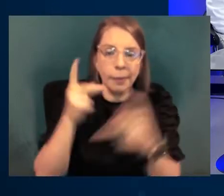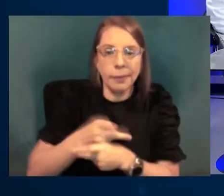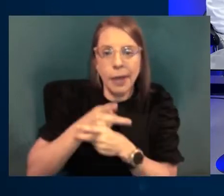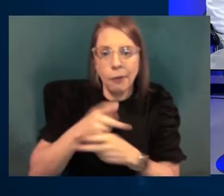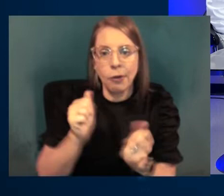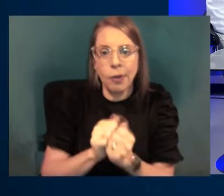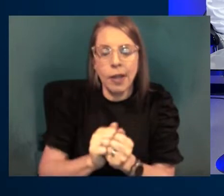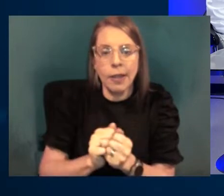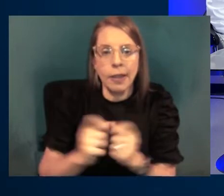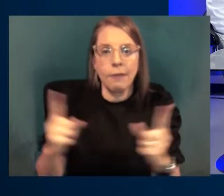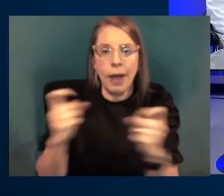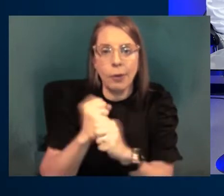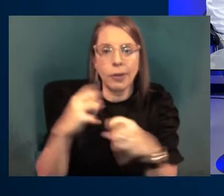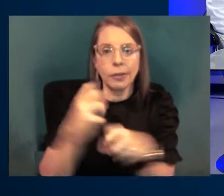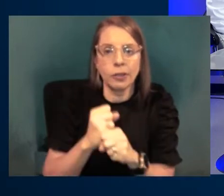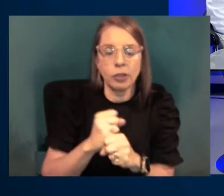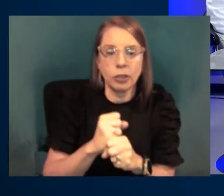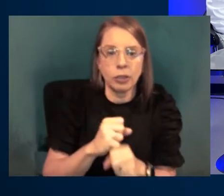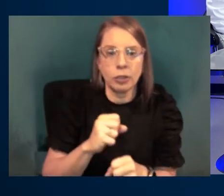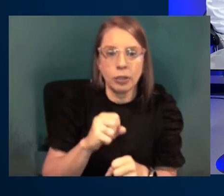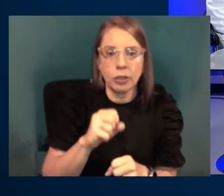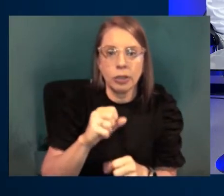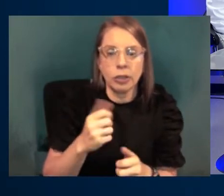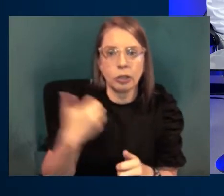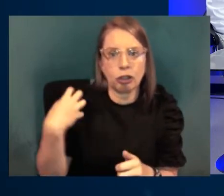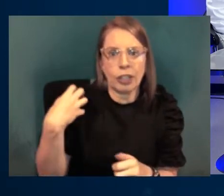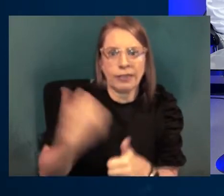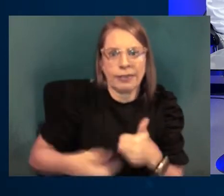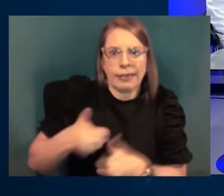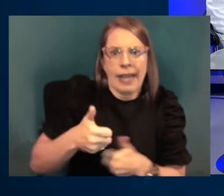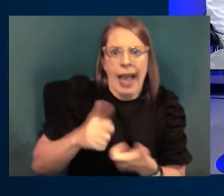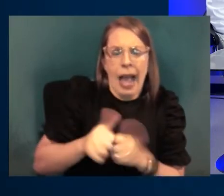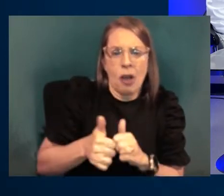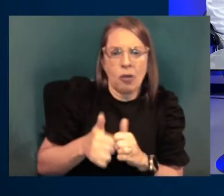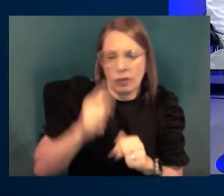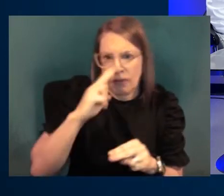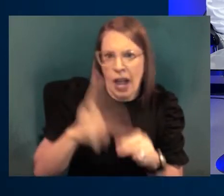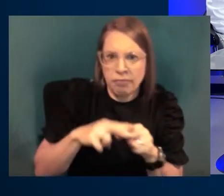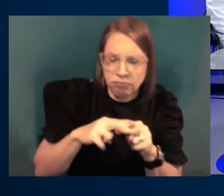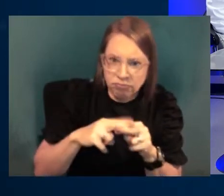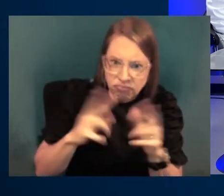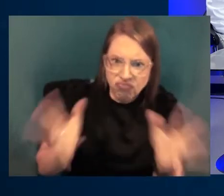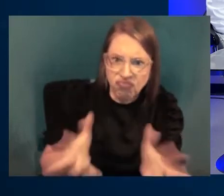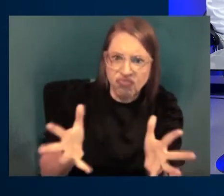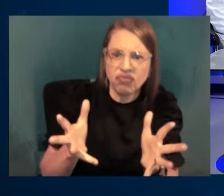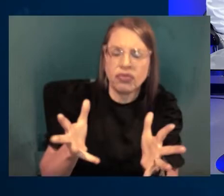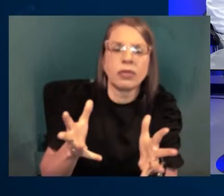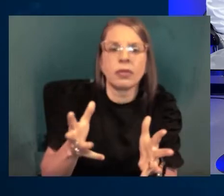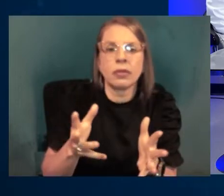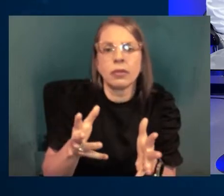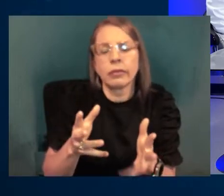out there? How do we let people have fun and yet not die or lose part of your body doing